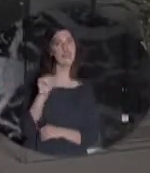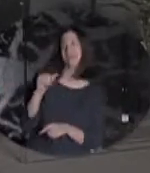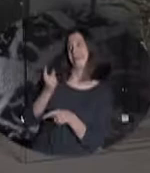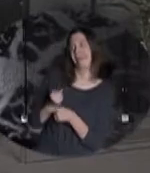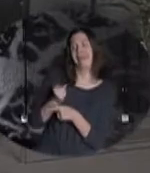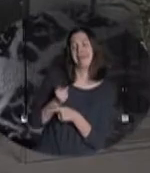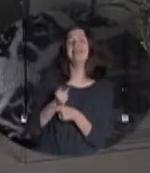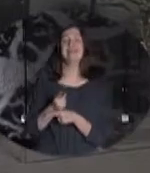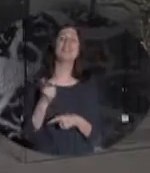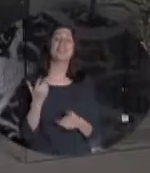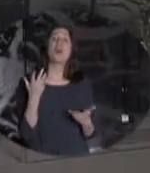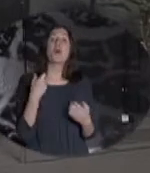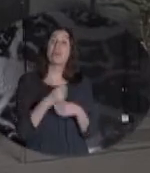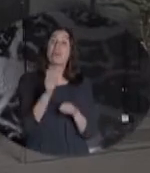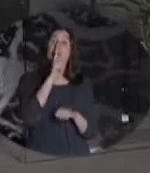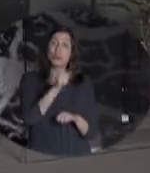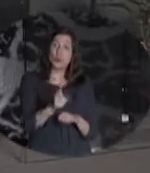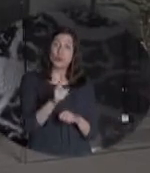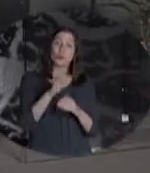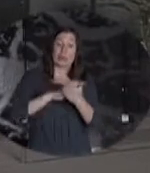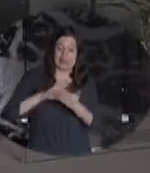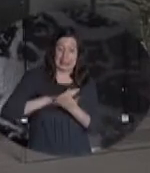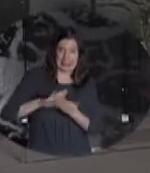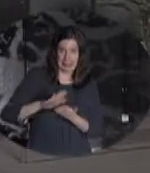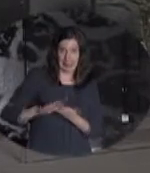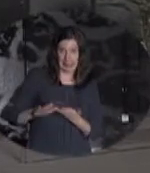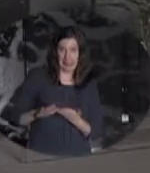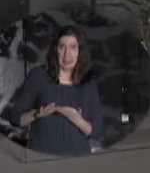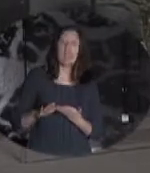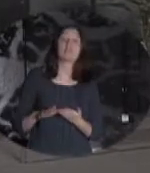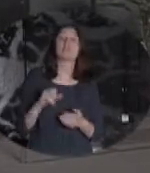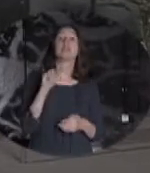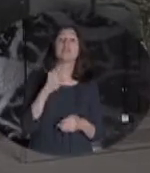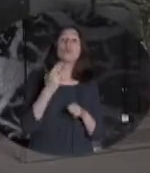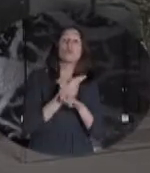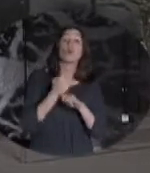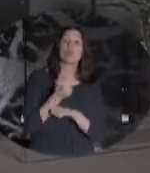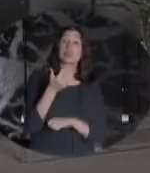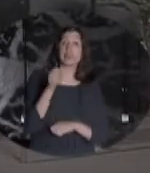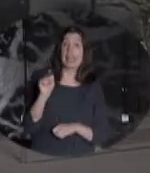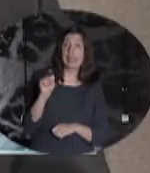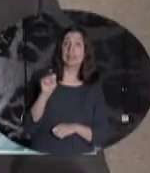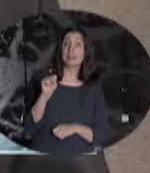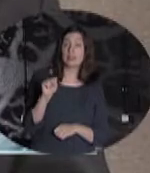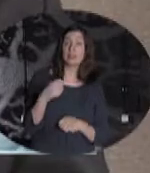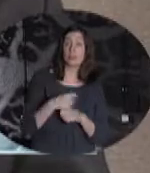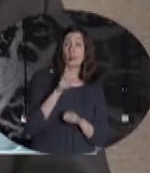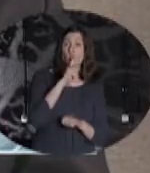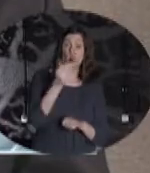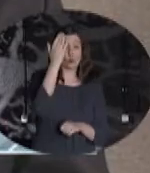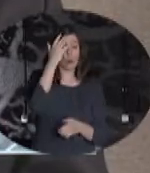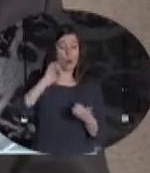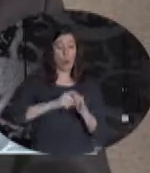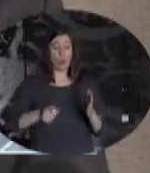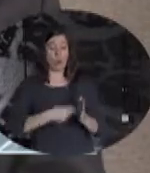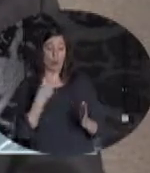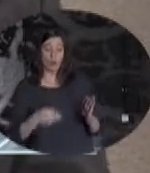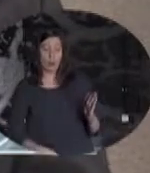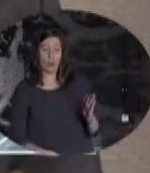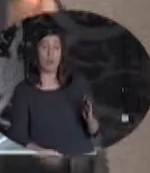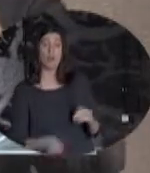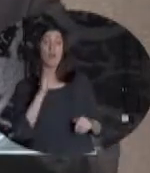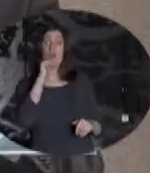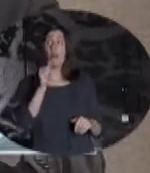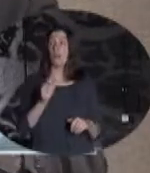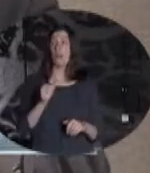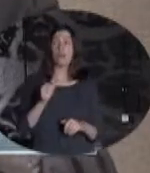so, making sure that you're keeping your grill clean. If you use a gas grill, making sure that you know how to light it, and that you're not opening the